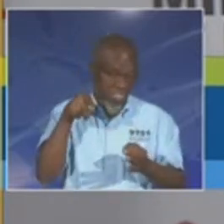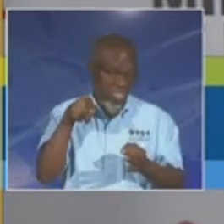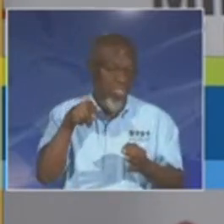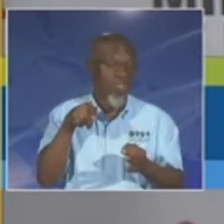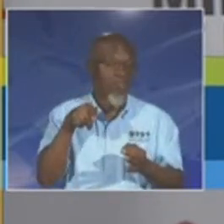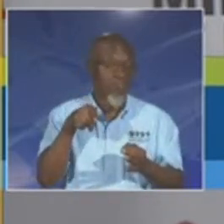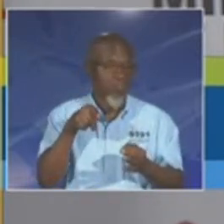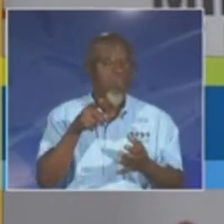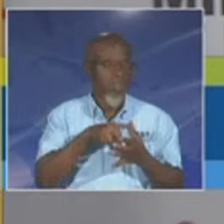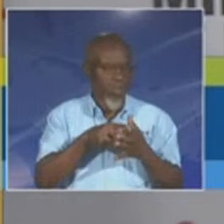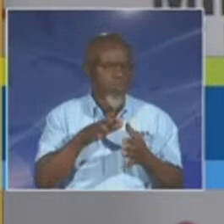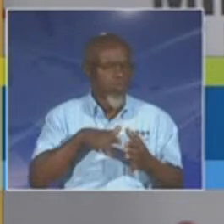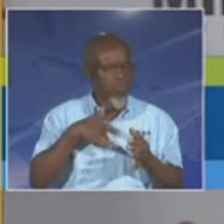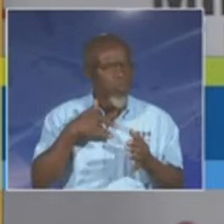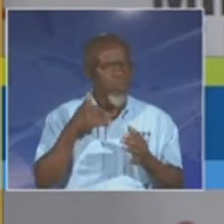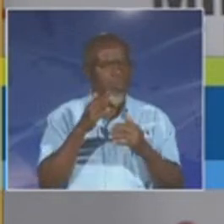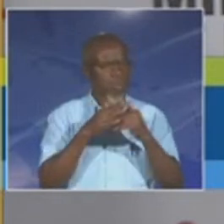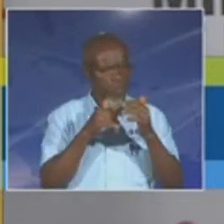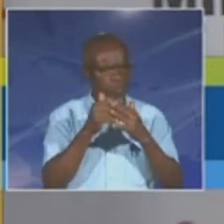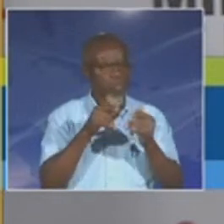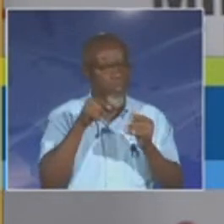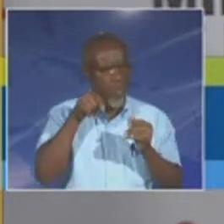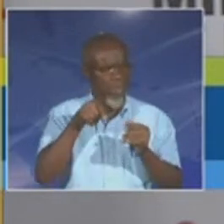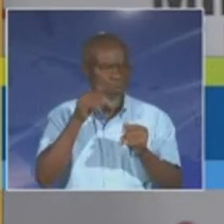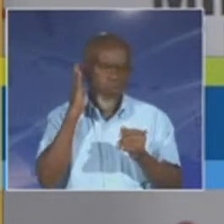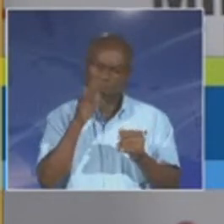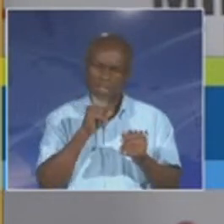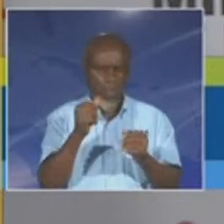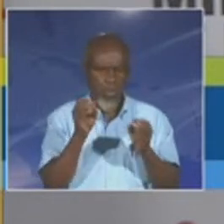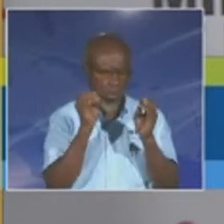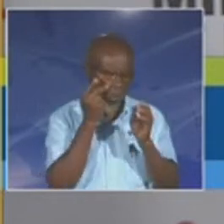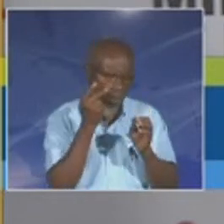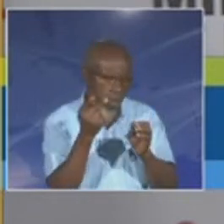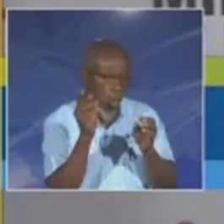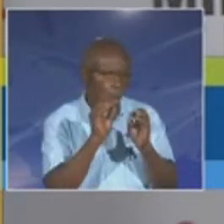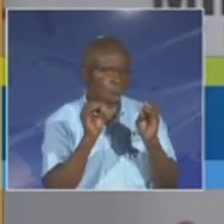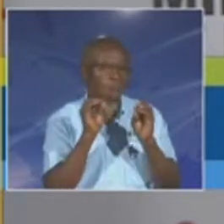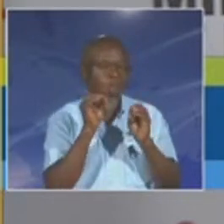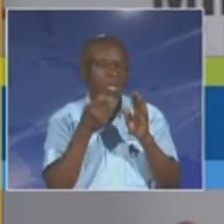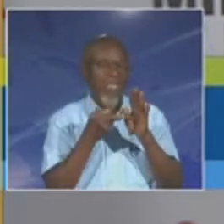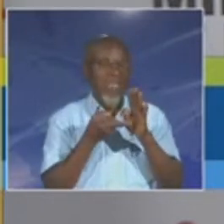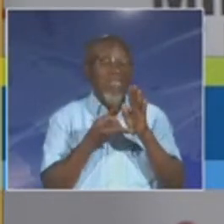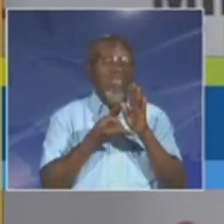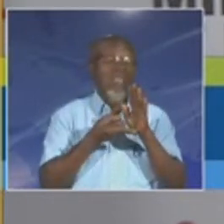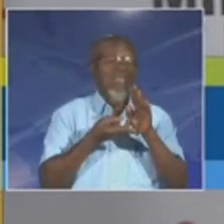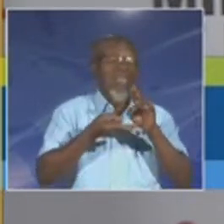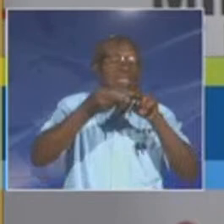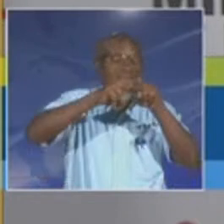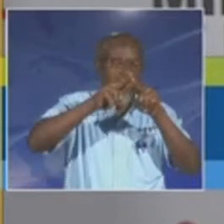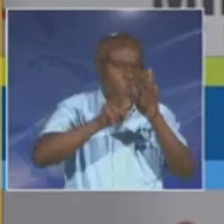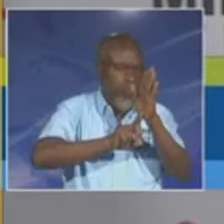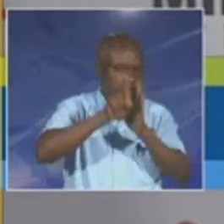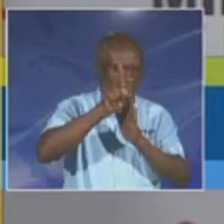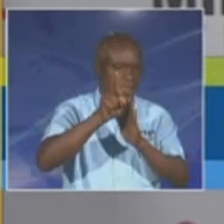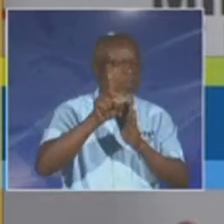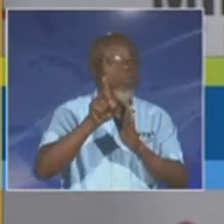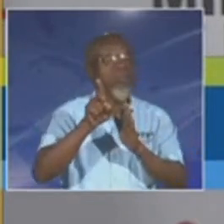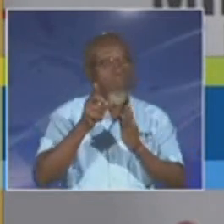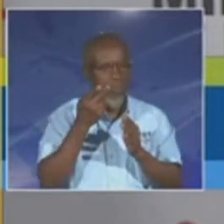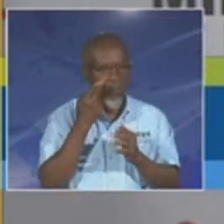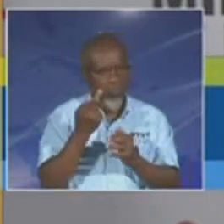comfort that this thing is not going to spike on us all of a sudden and create an overwhelming situation in terms of